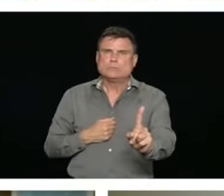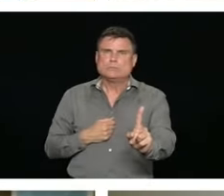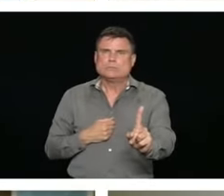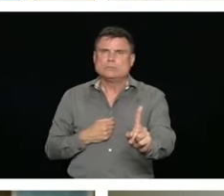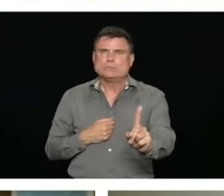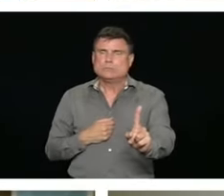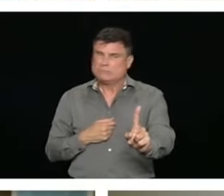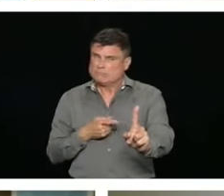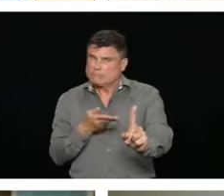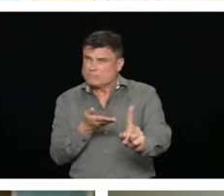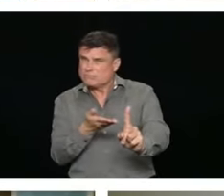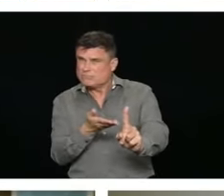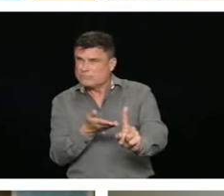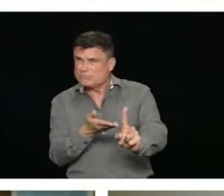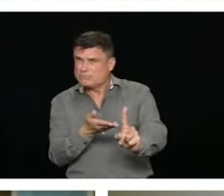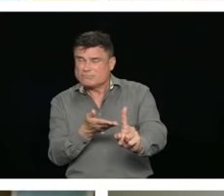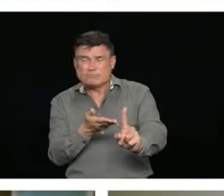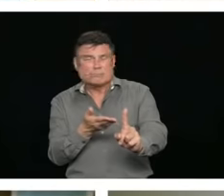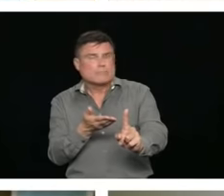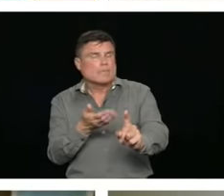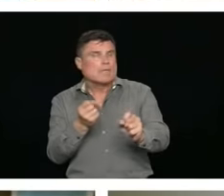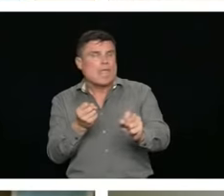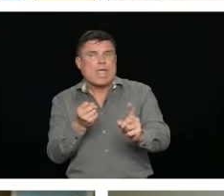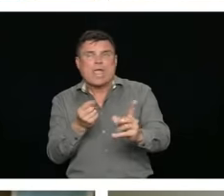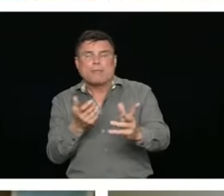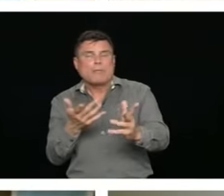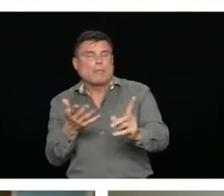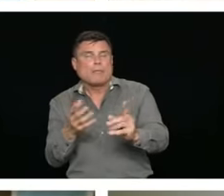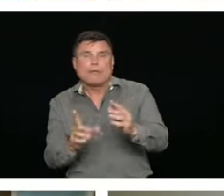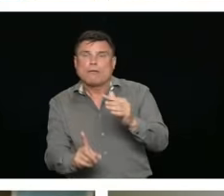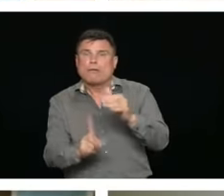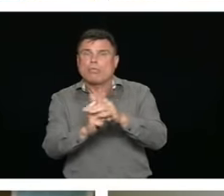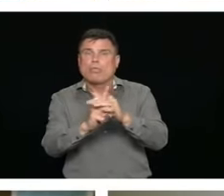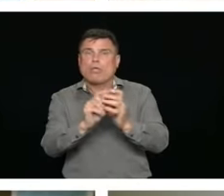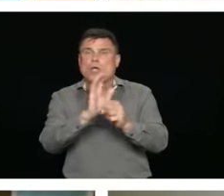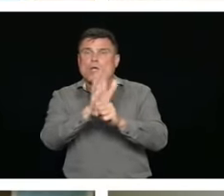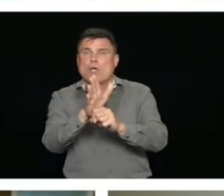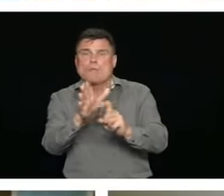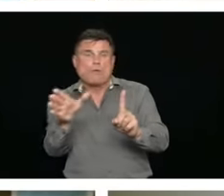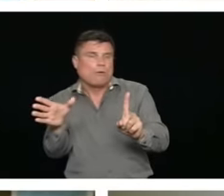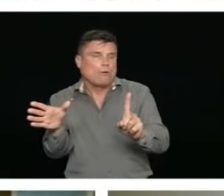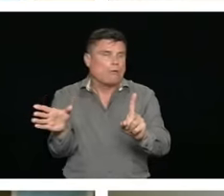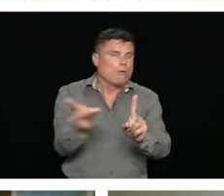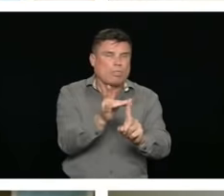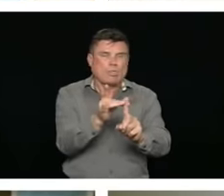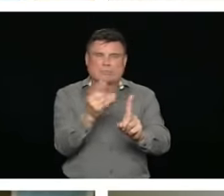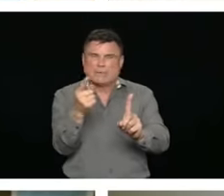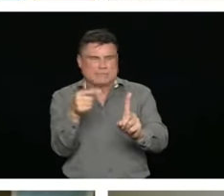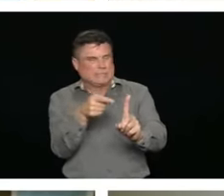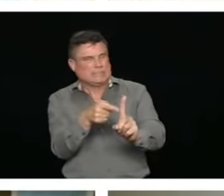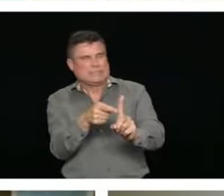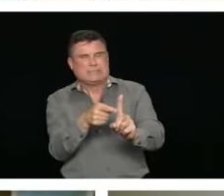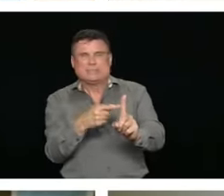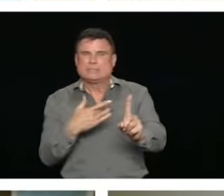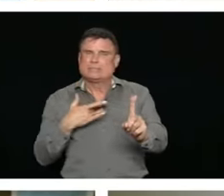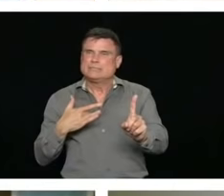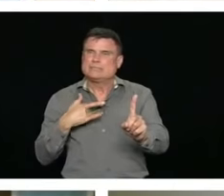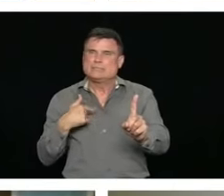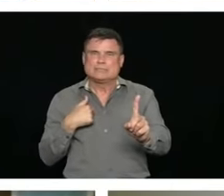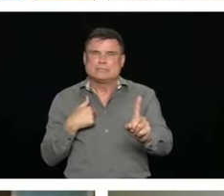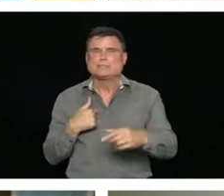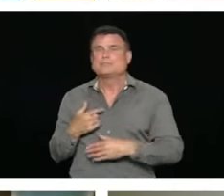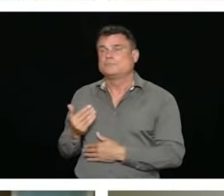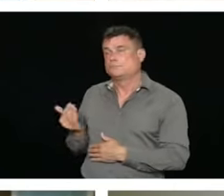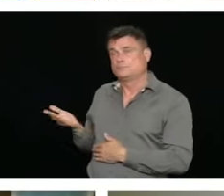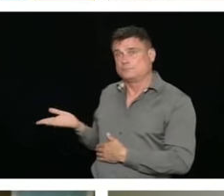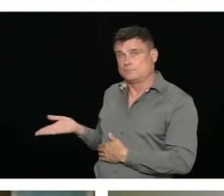Dr. Cornille, I'm kicking this one over to you. Mm-hmm. Yeah, no, it's a common question. And the answer is we